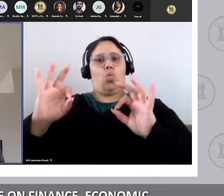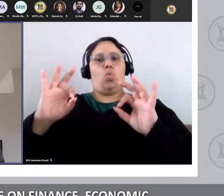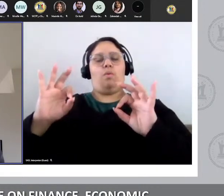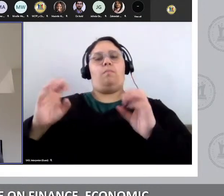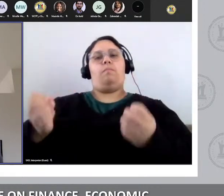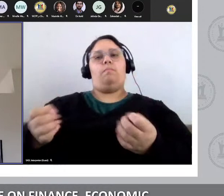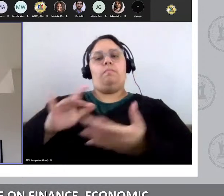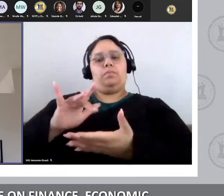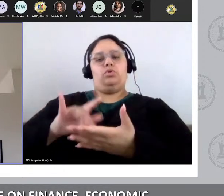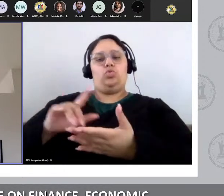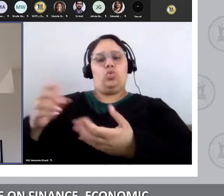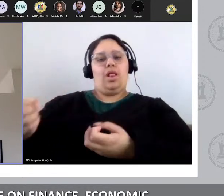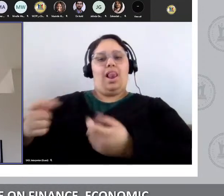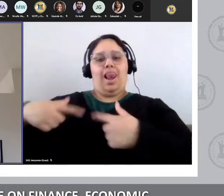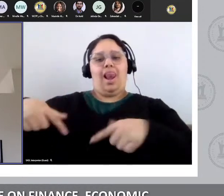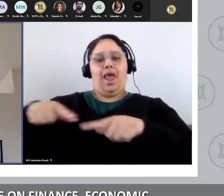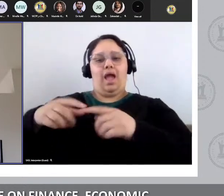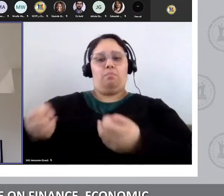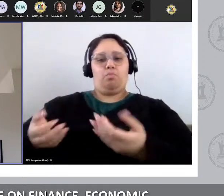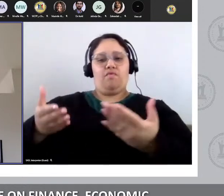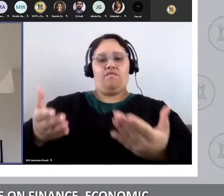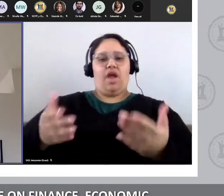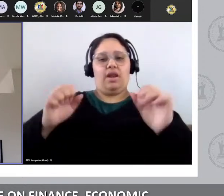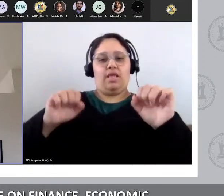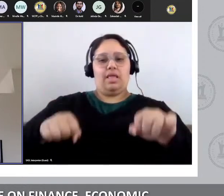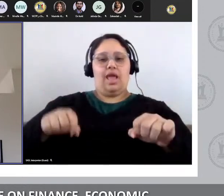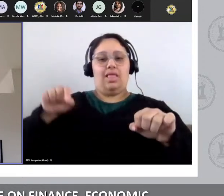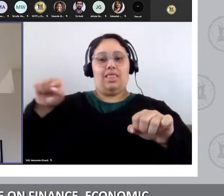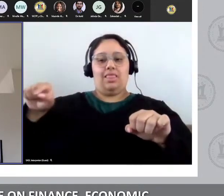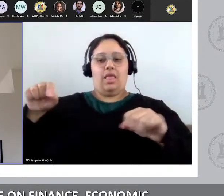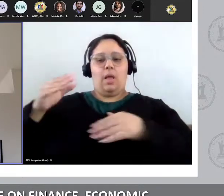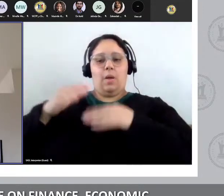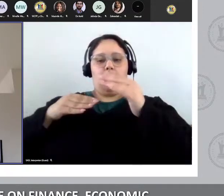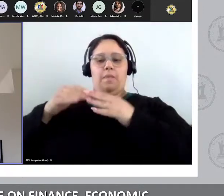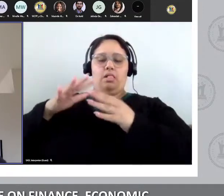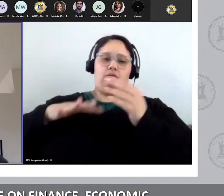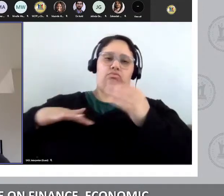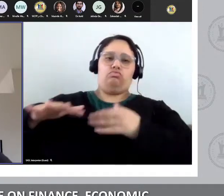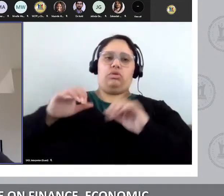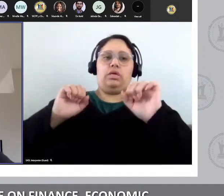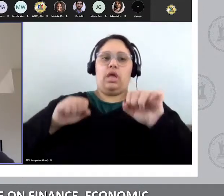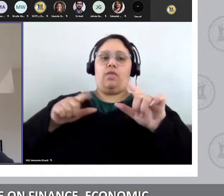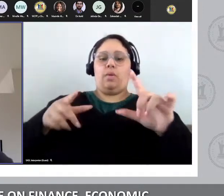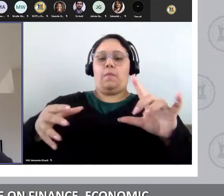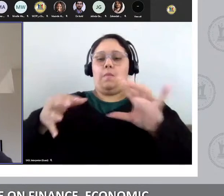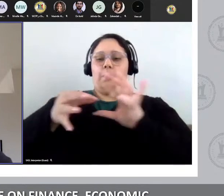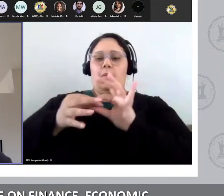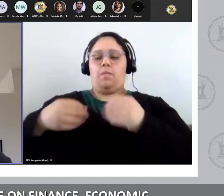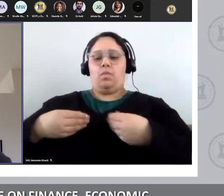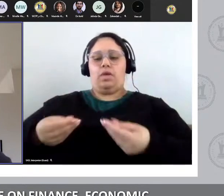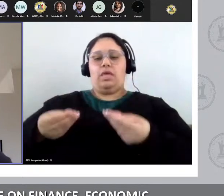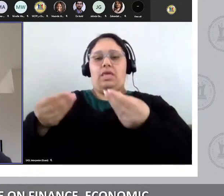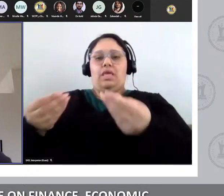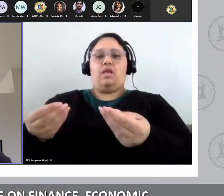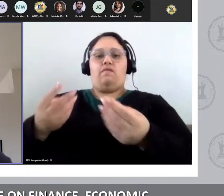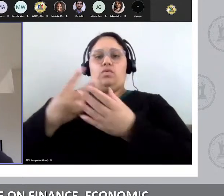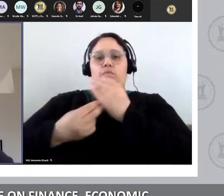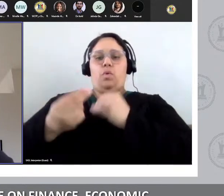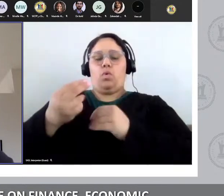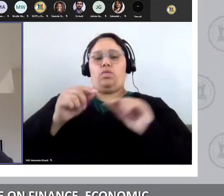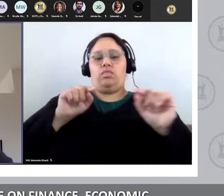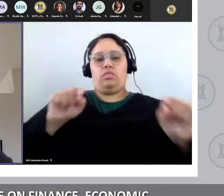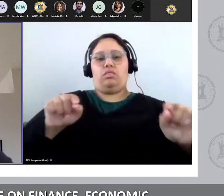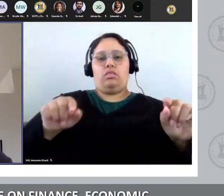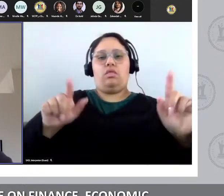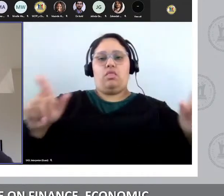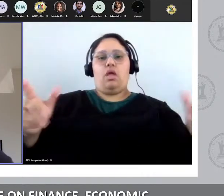the land from which the electrolysis can be built. It is really a commitment that we are giving to the two entities